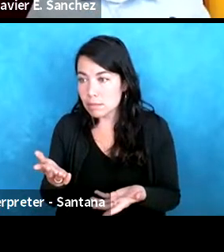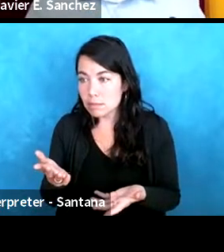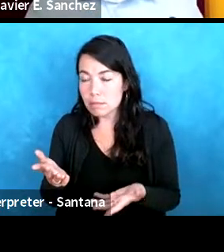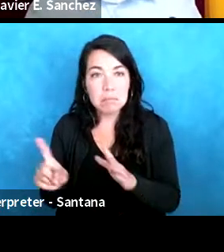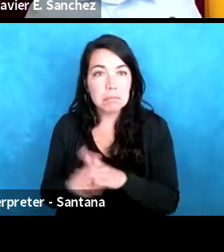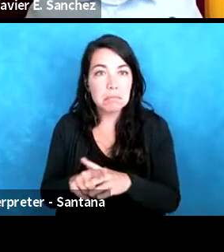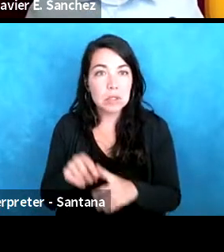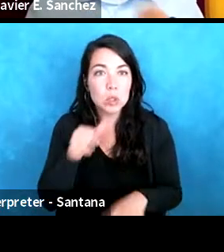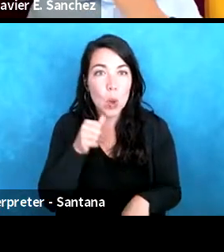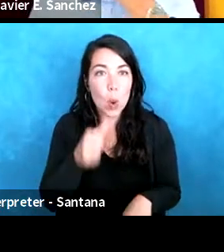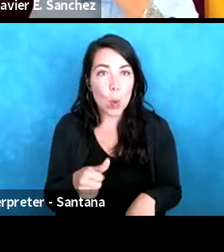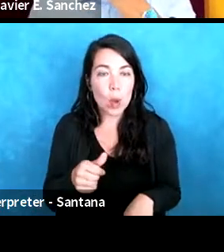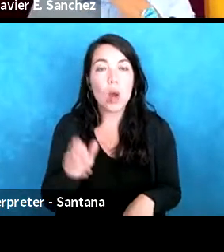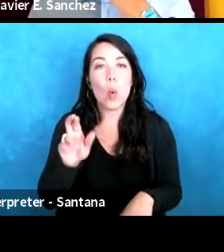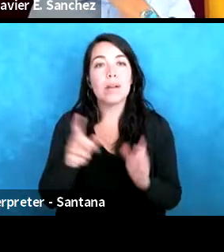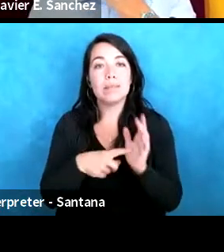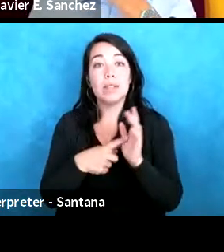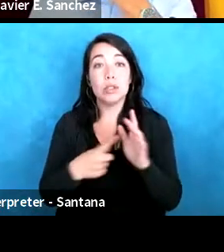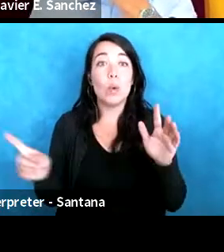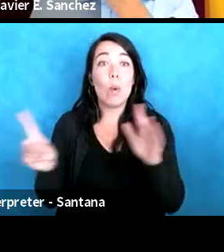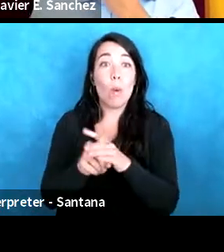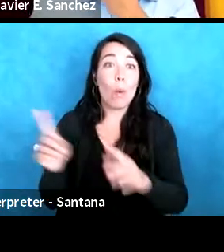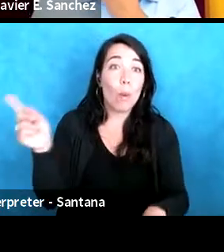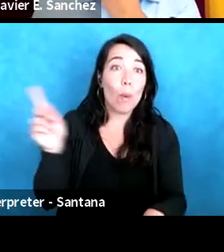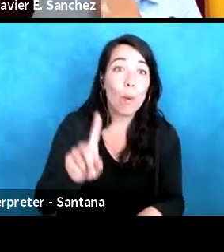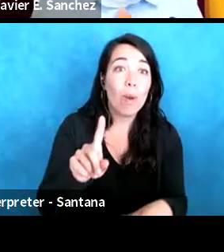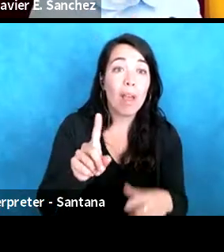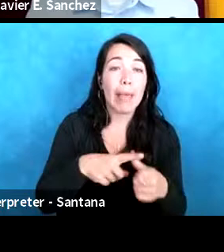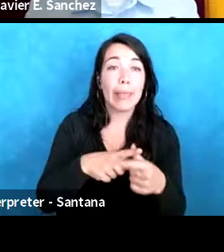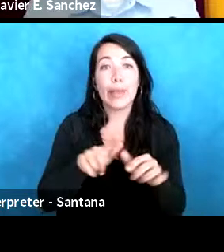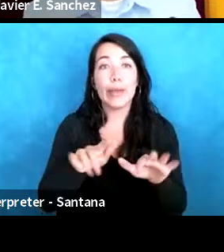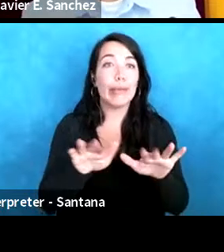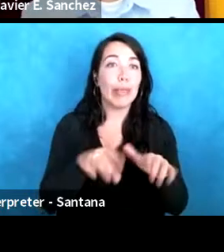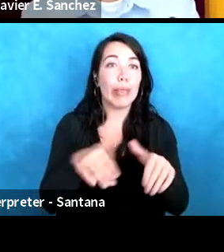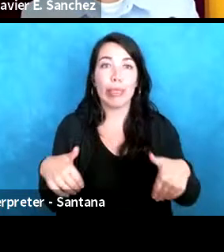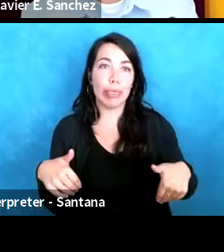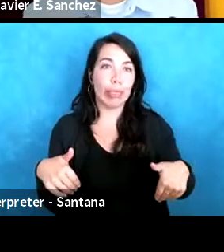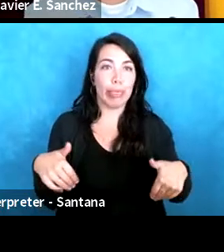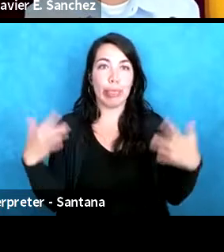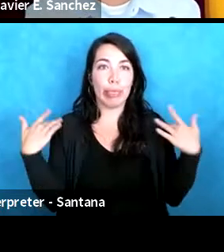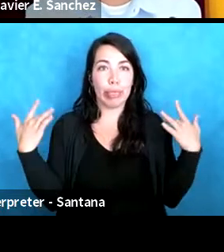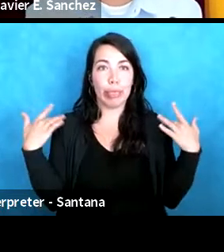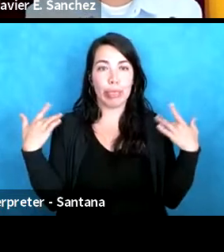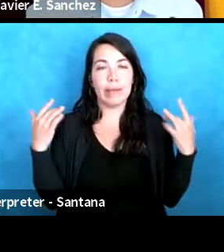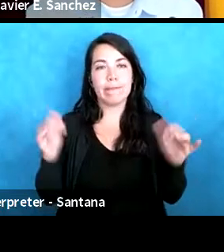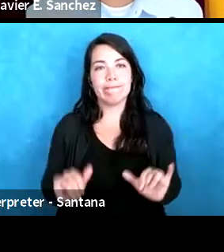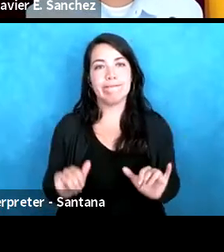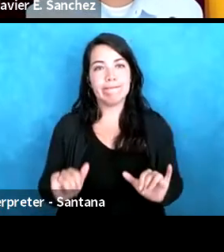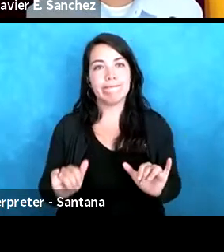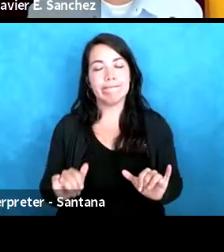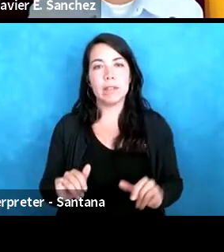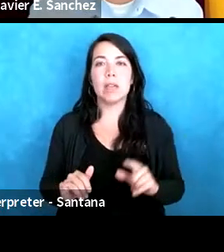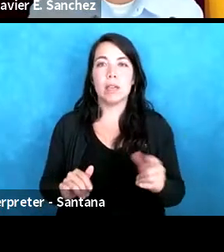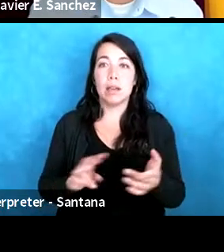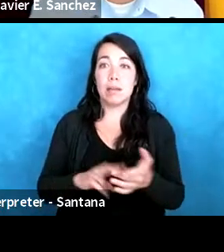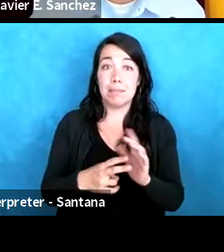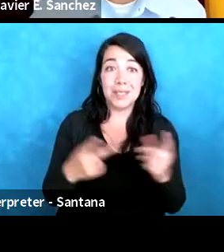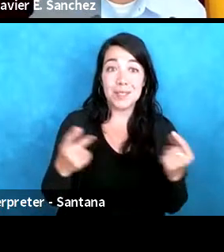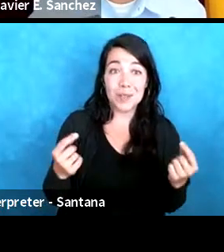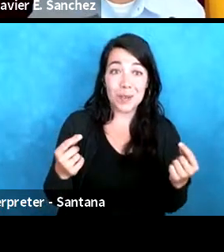half of their community service. Okay. For those folks, we have to impose the judicial